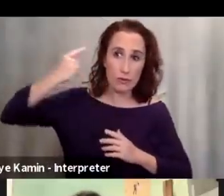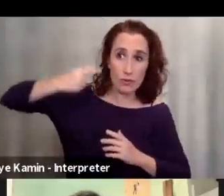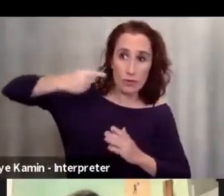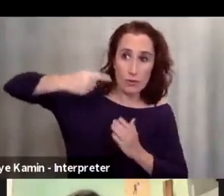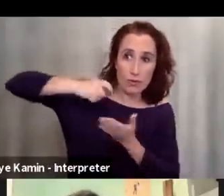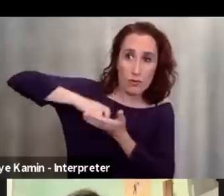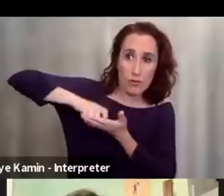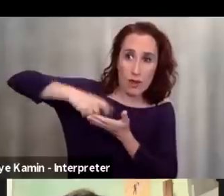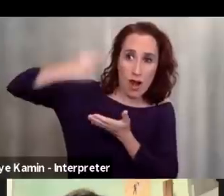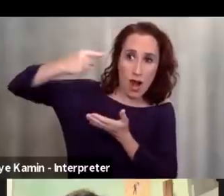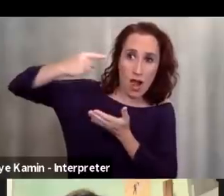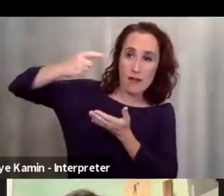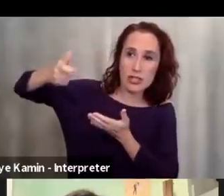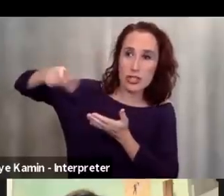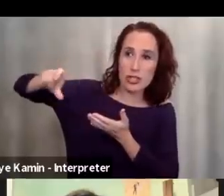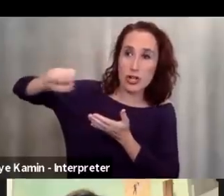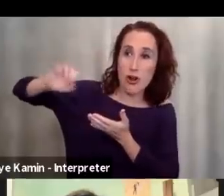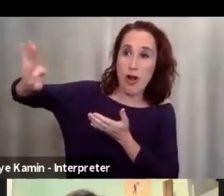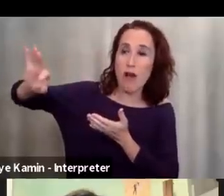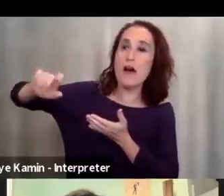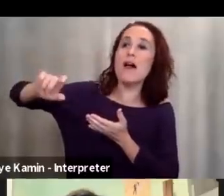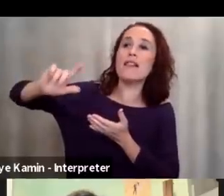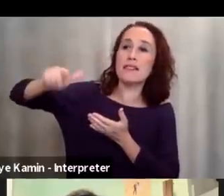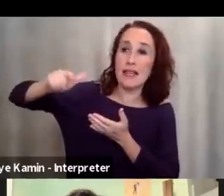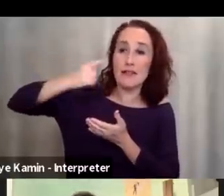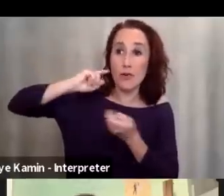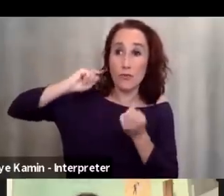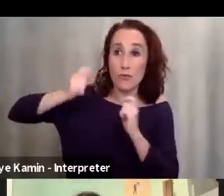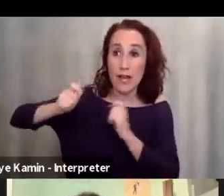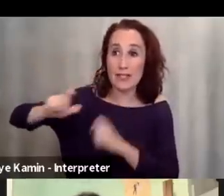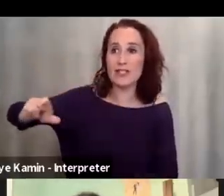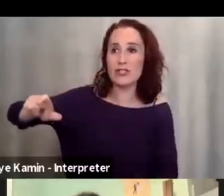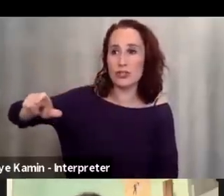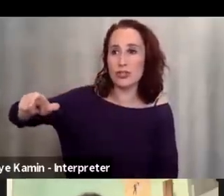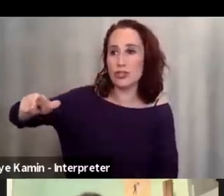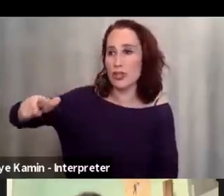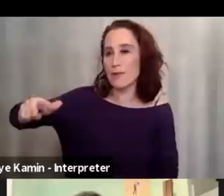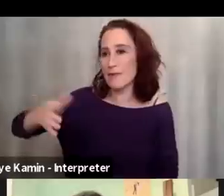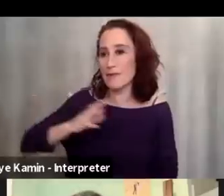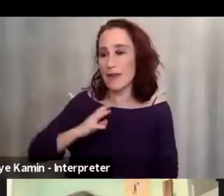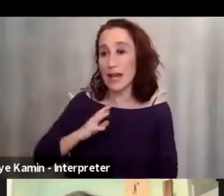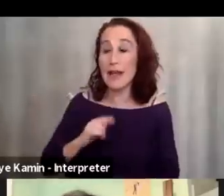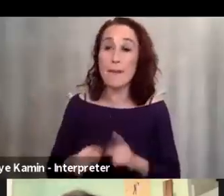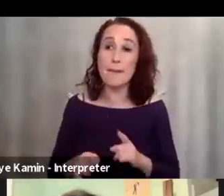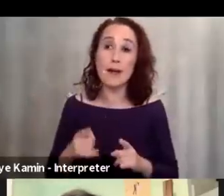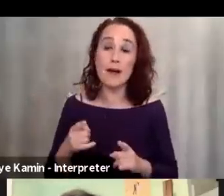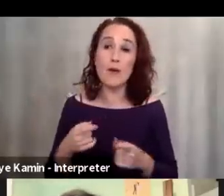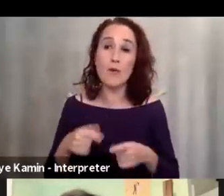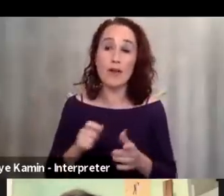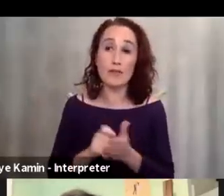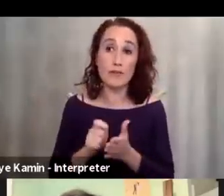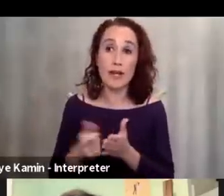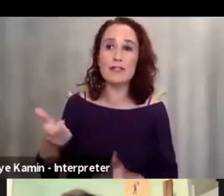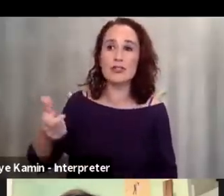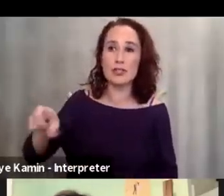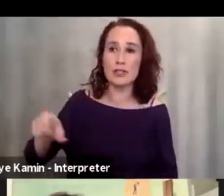those voices all the way down. You can turn them up again later when you're revising. But when you are generating material, turn it